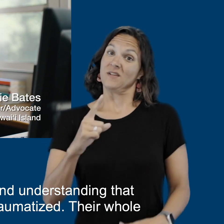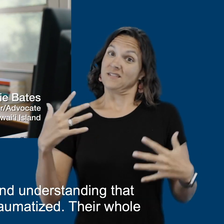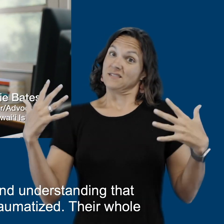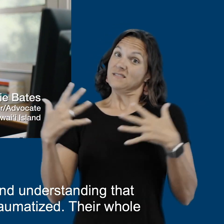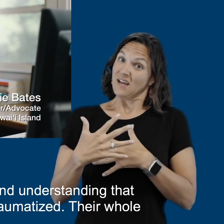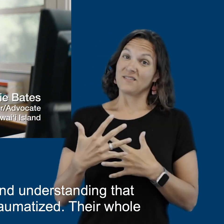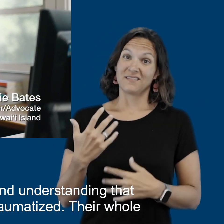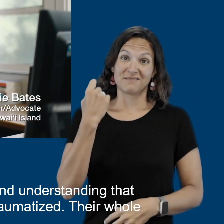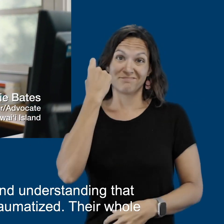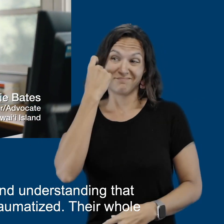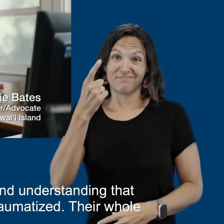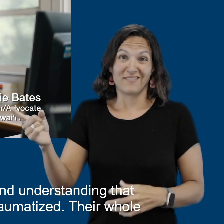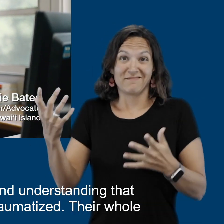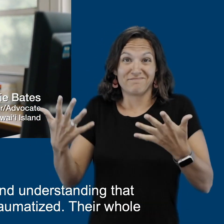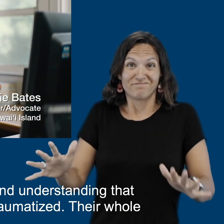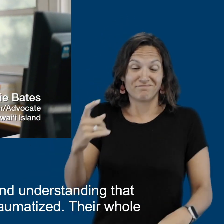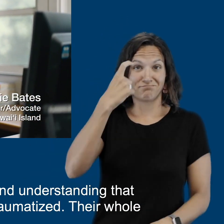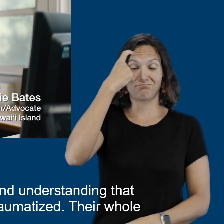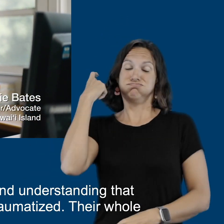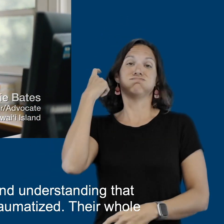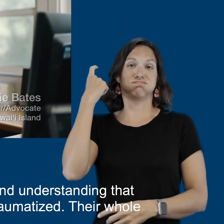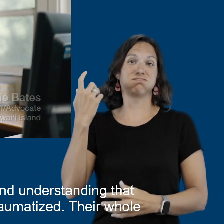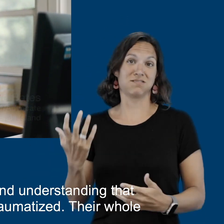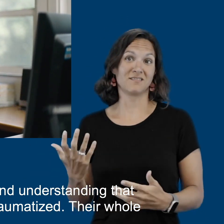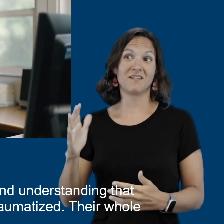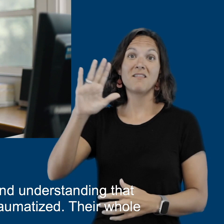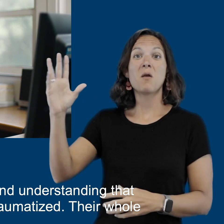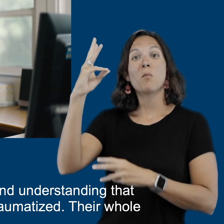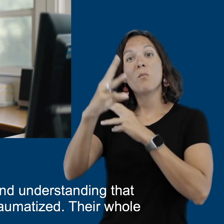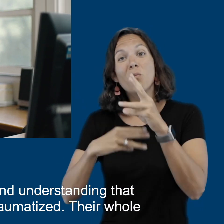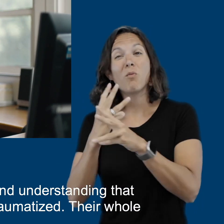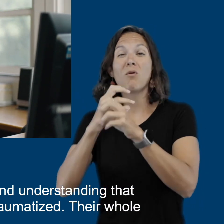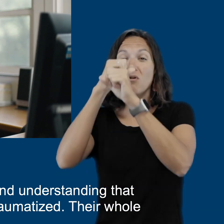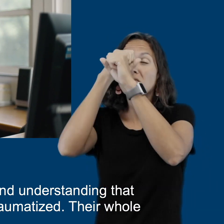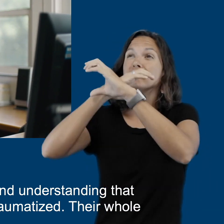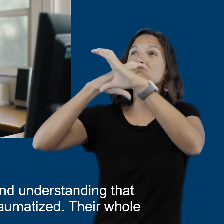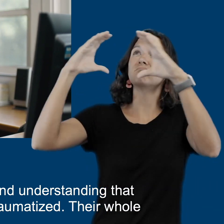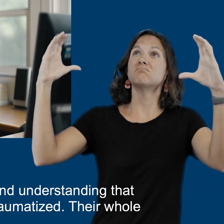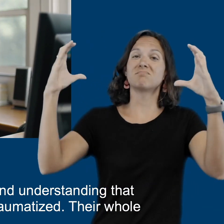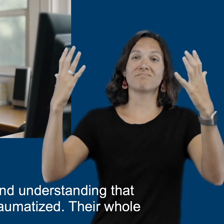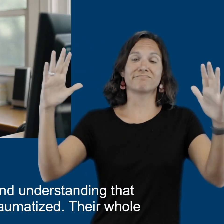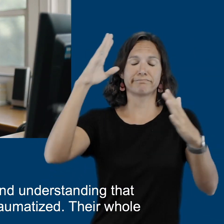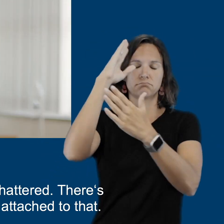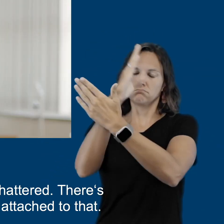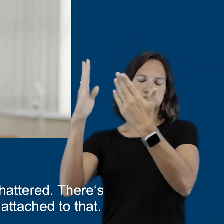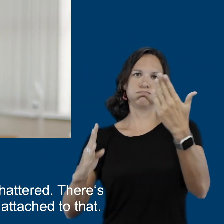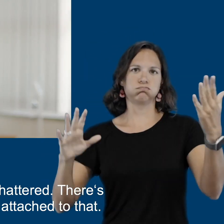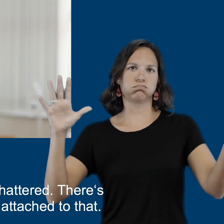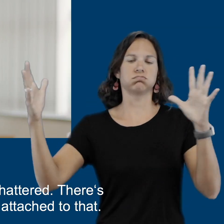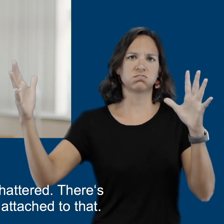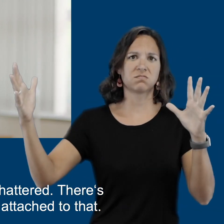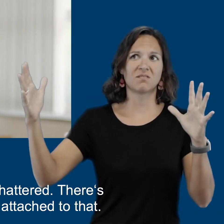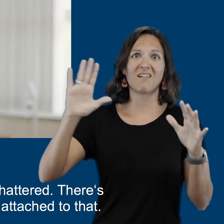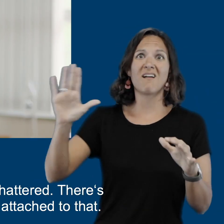scary, and understanding that they've just recently been traumatized. Their whole